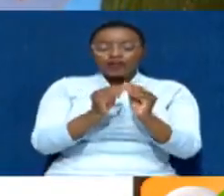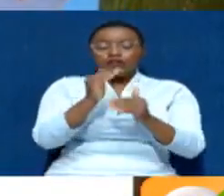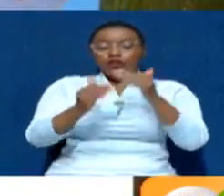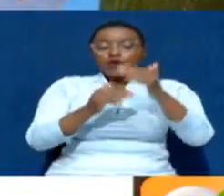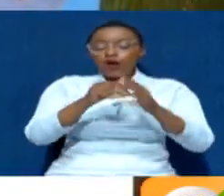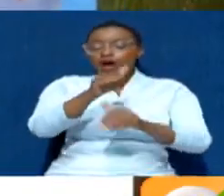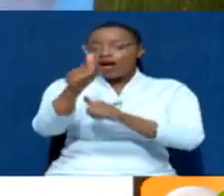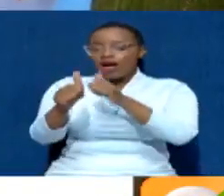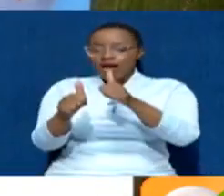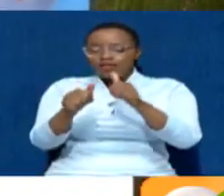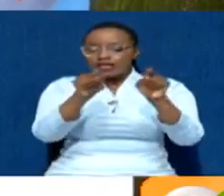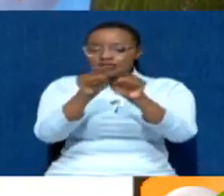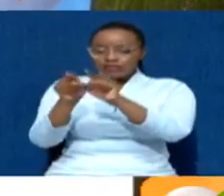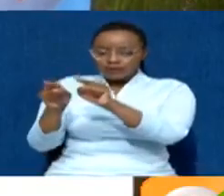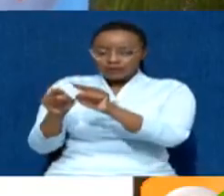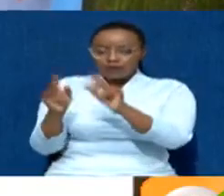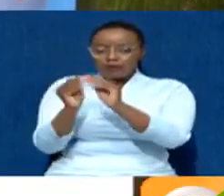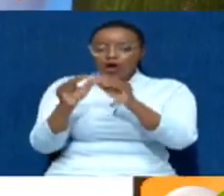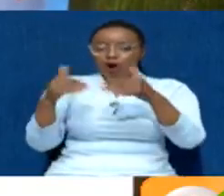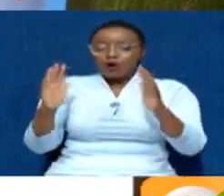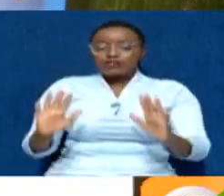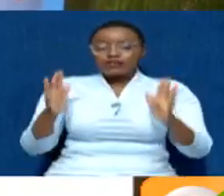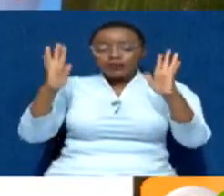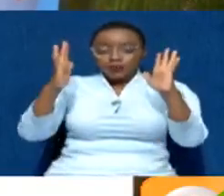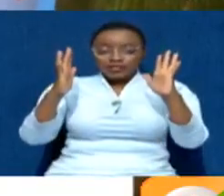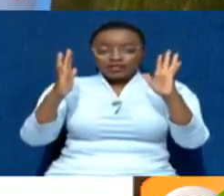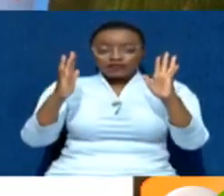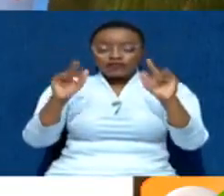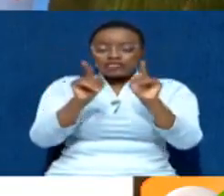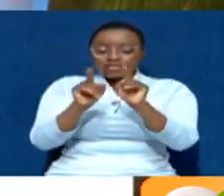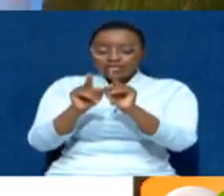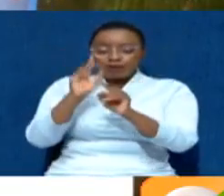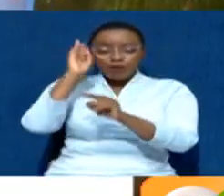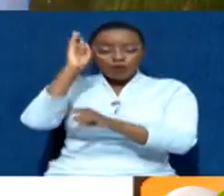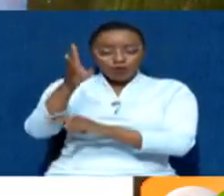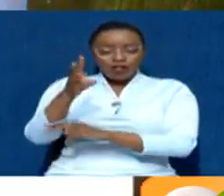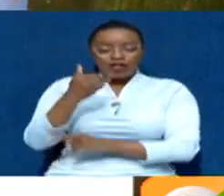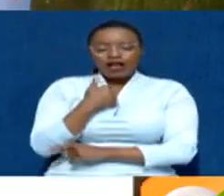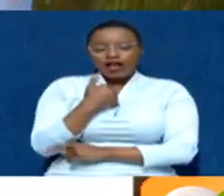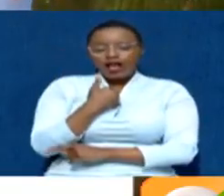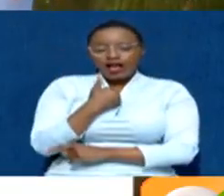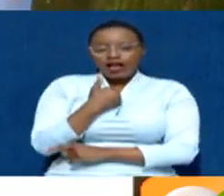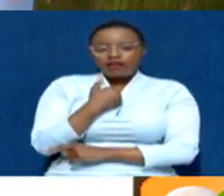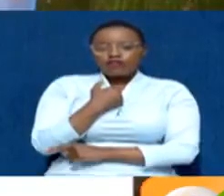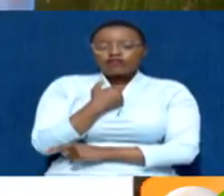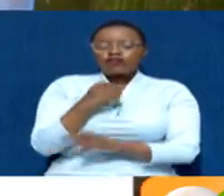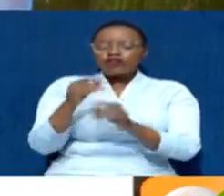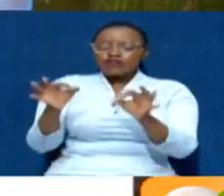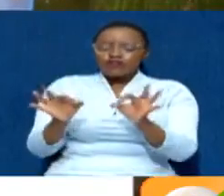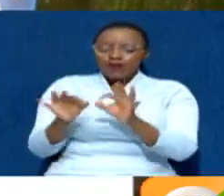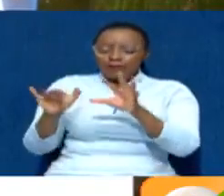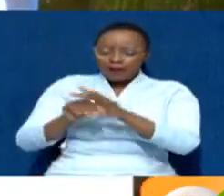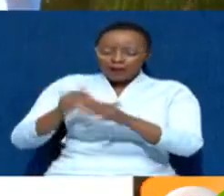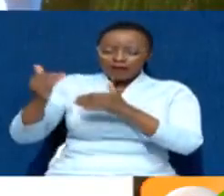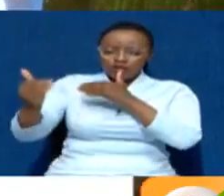and or other similar events or ceremonies shall strictly be attended by immediate family